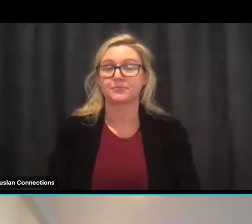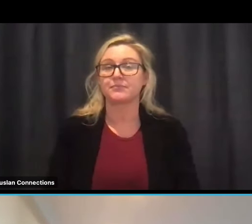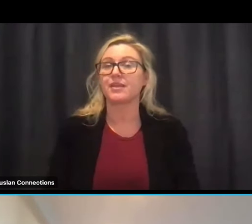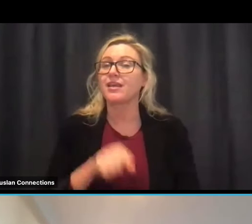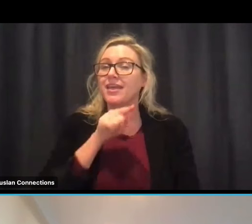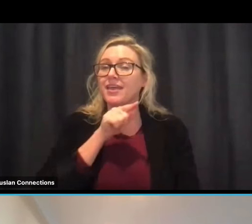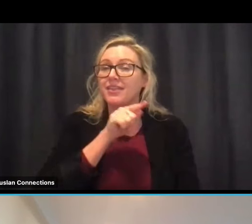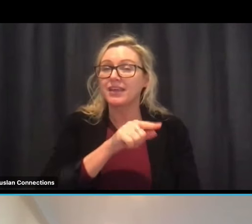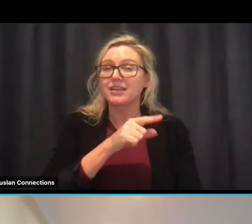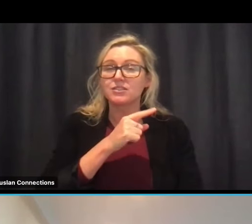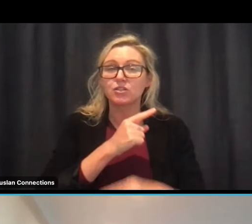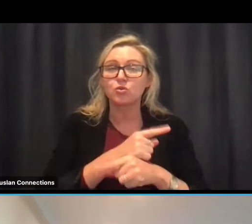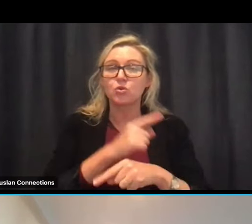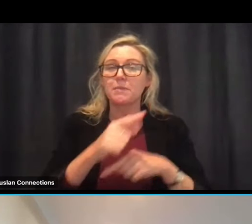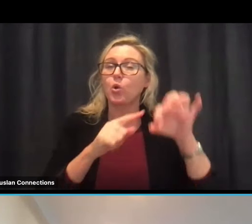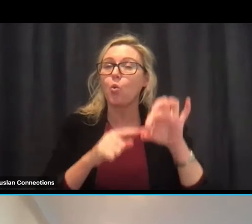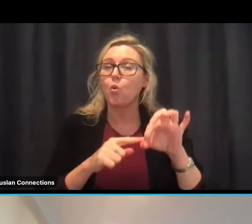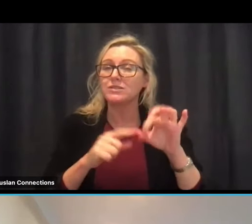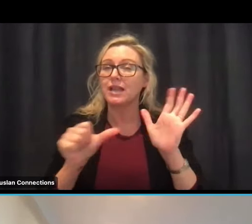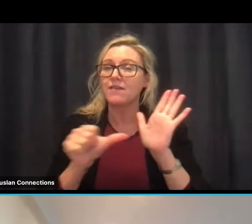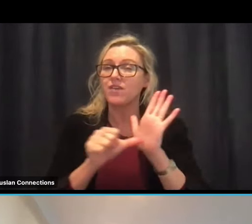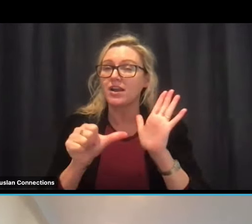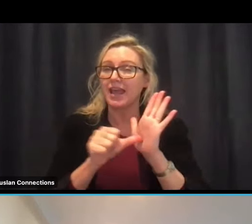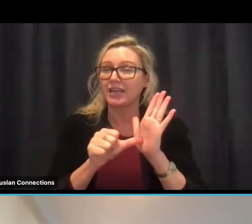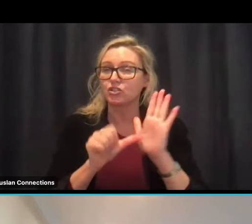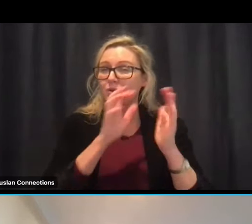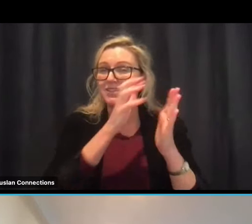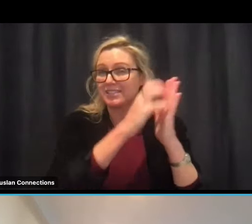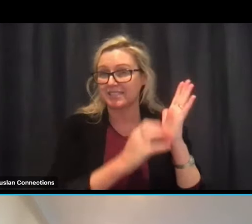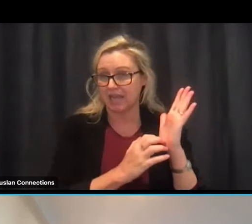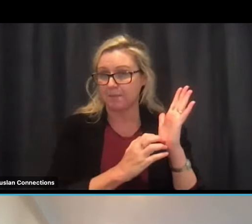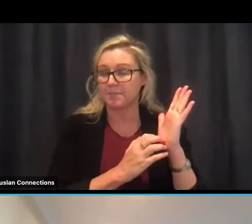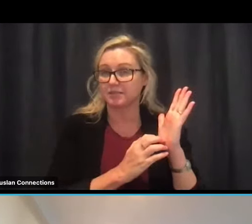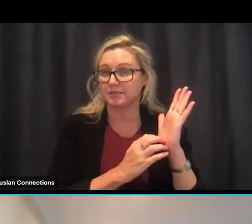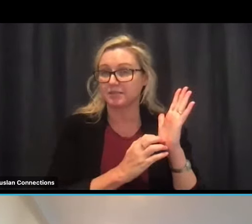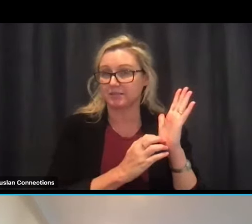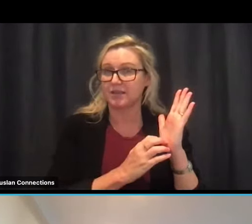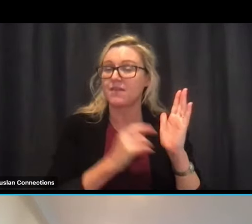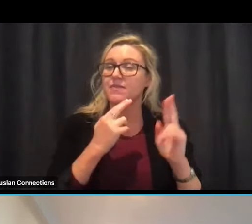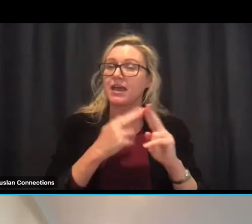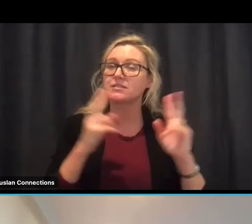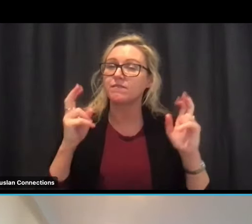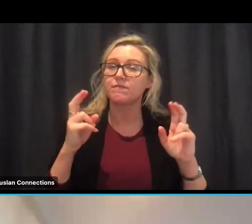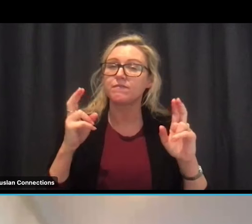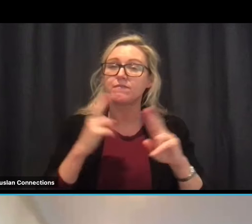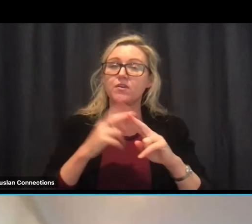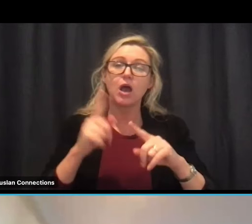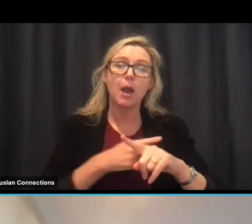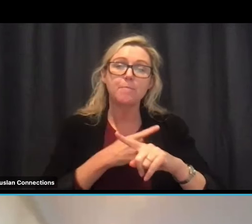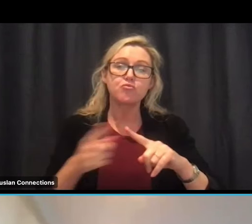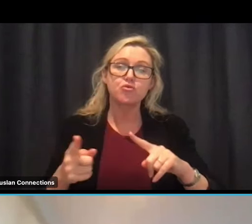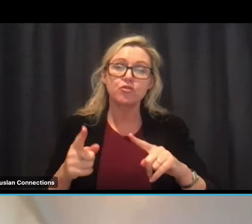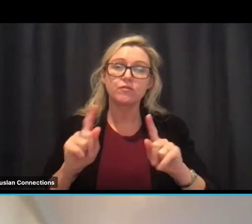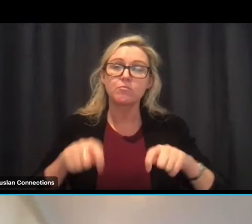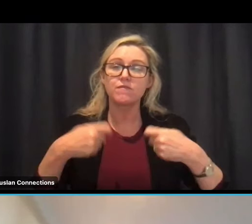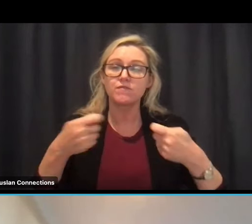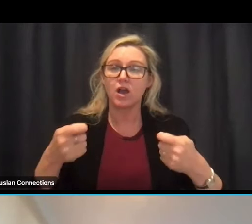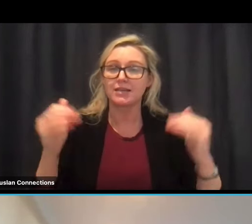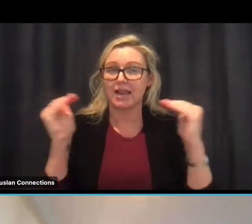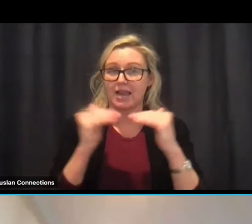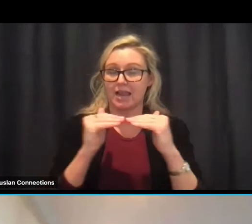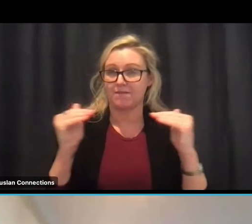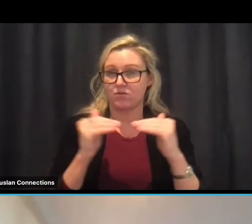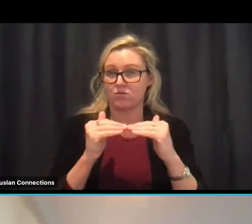refers to the quarterly financial statements, which is at the approved provider level. So in the aged care financial report, that's